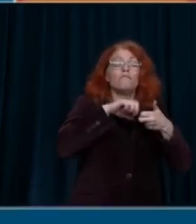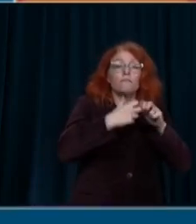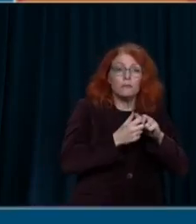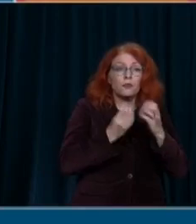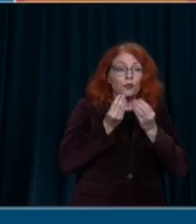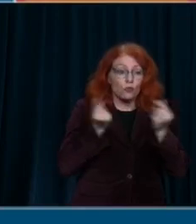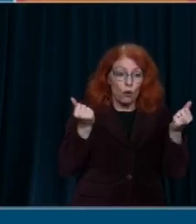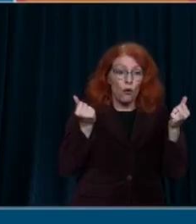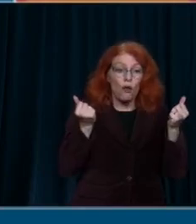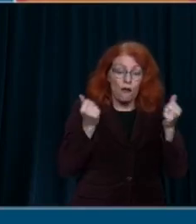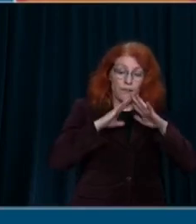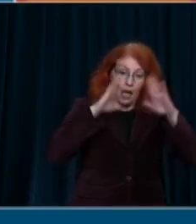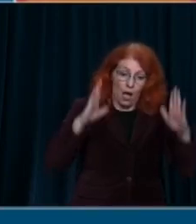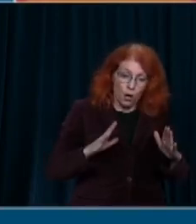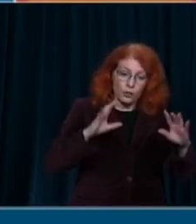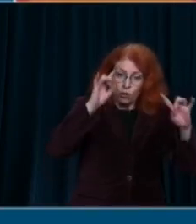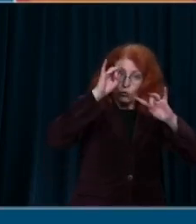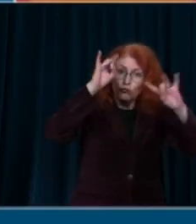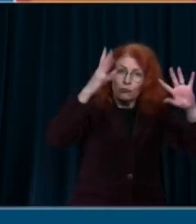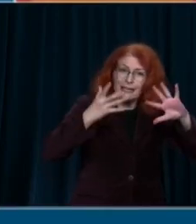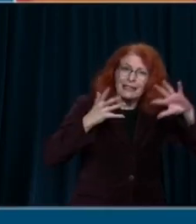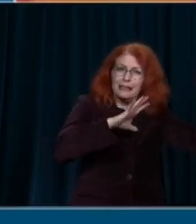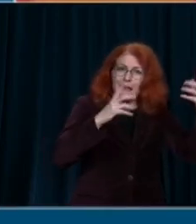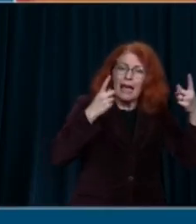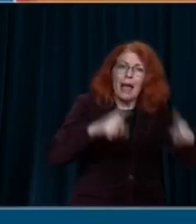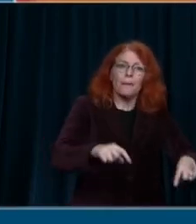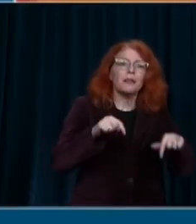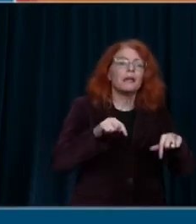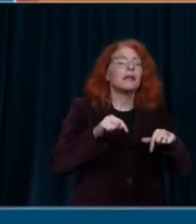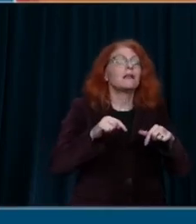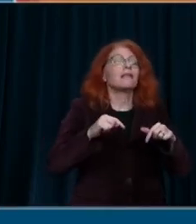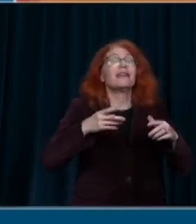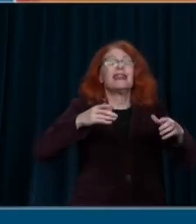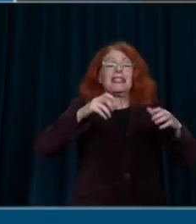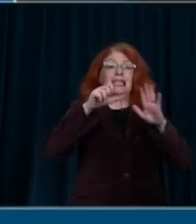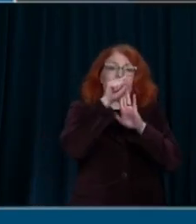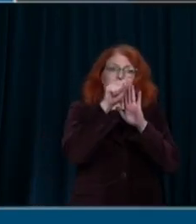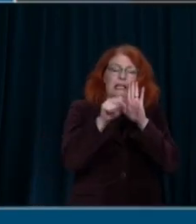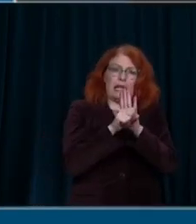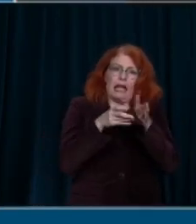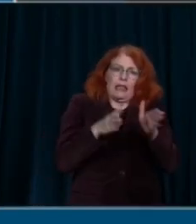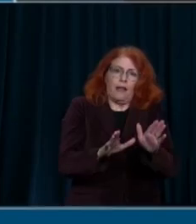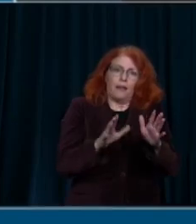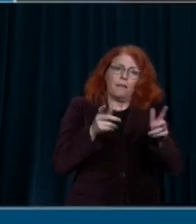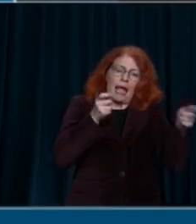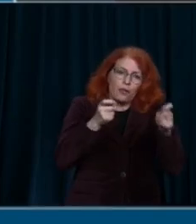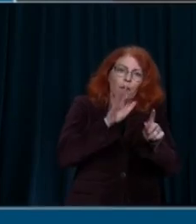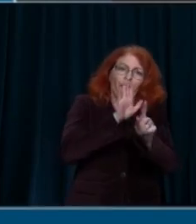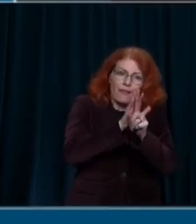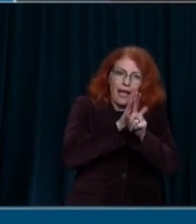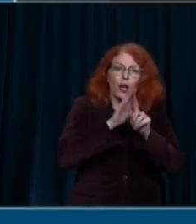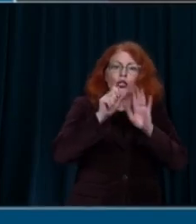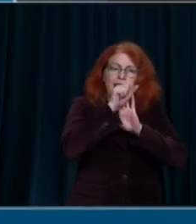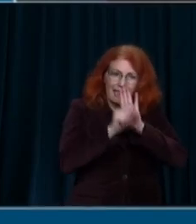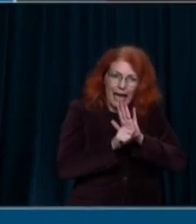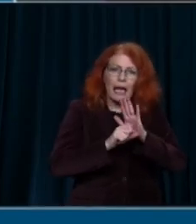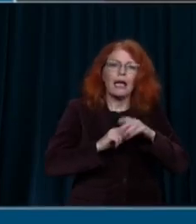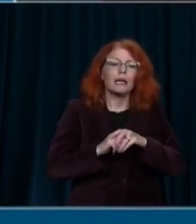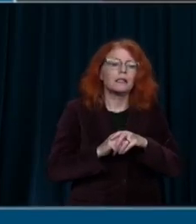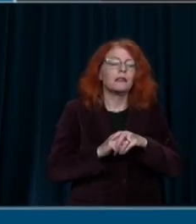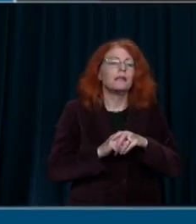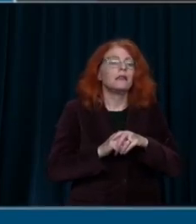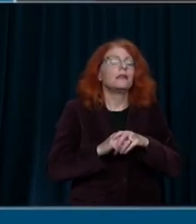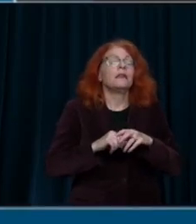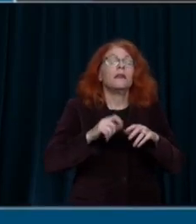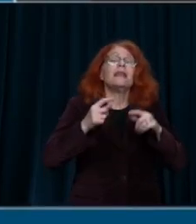solve the housing crisis in this country is let the states be their states. Let them handle the issues that are there. We have to